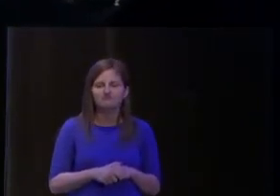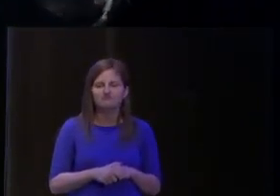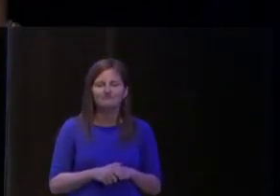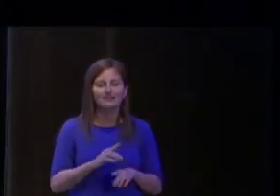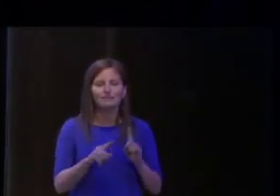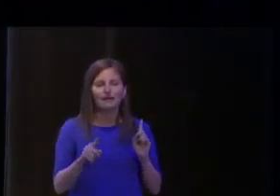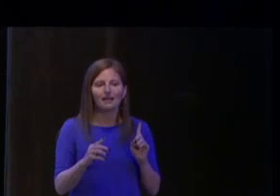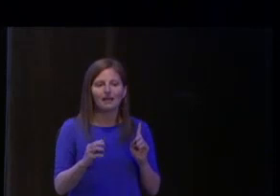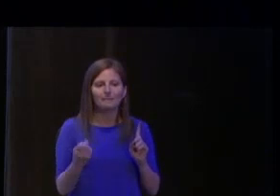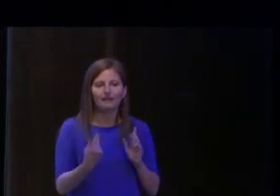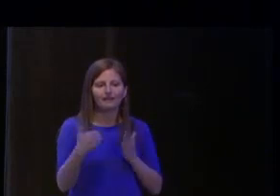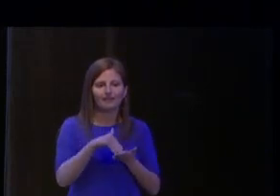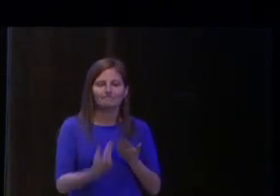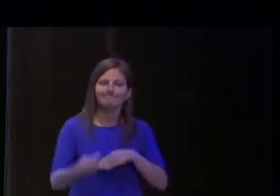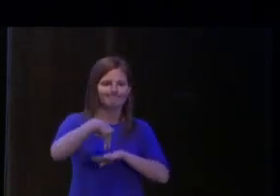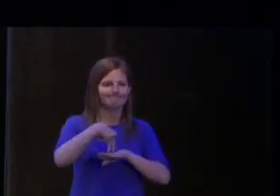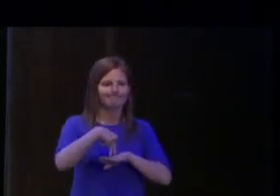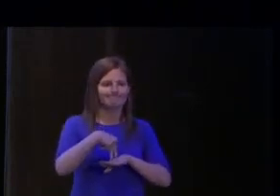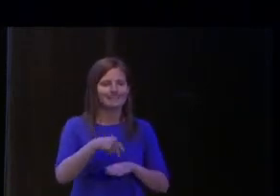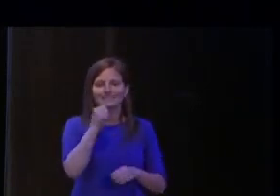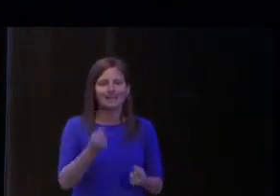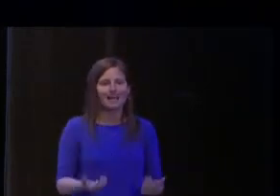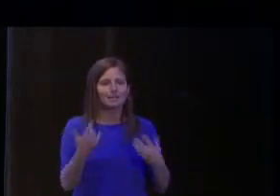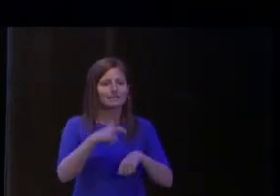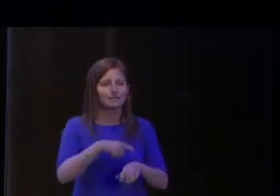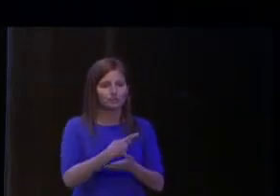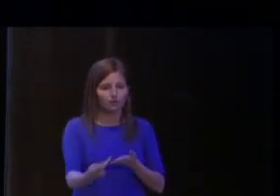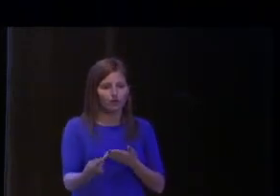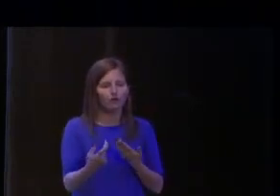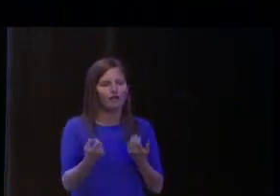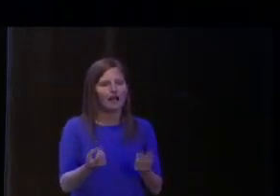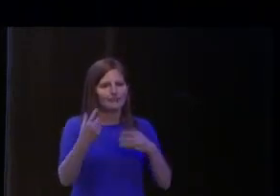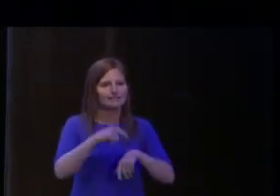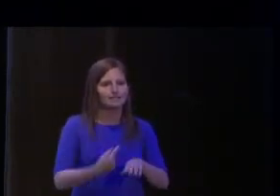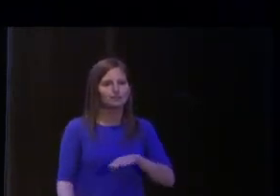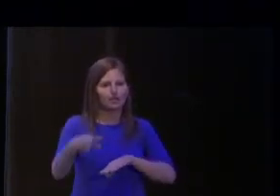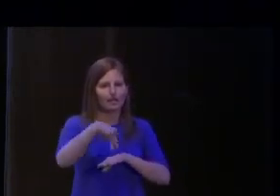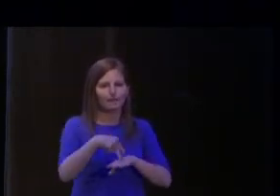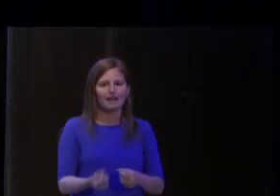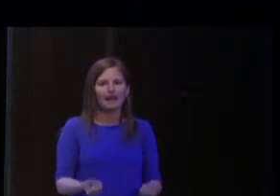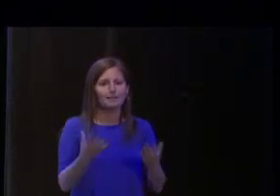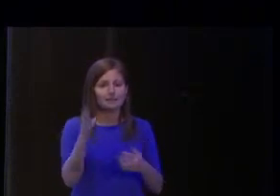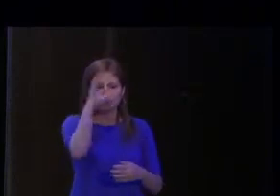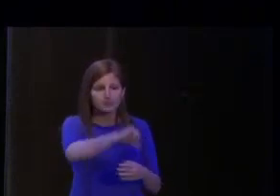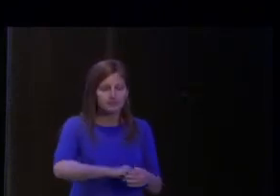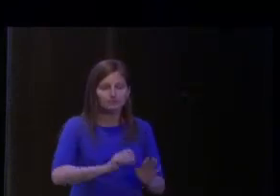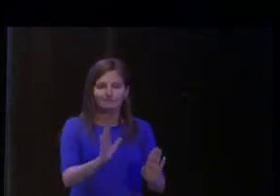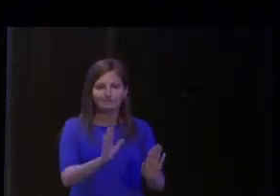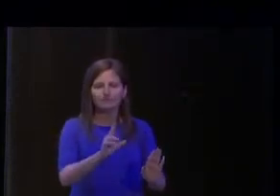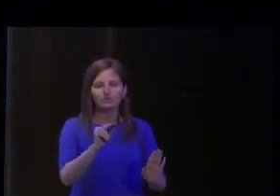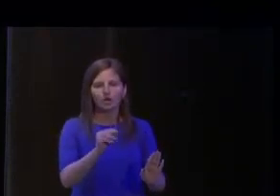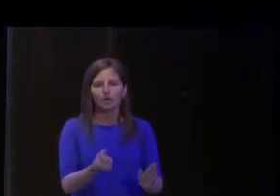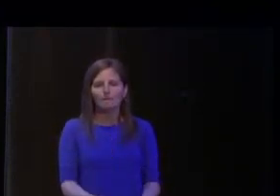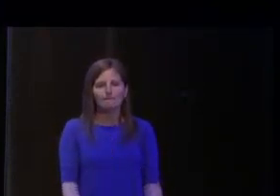But we get back up. It's not how many times you fall down, it's how many times you get up, you see. Not how many times you miss, but how many times you